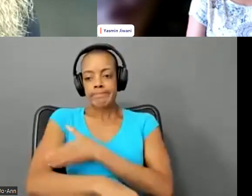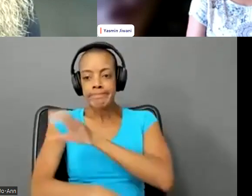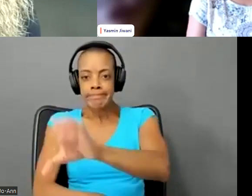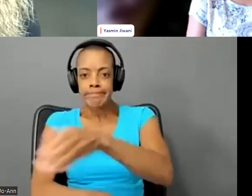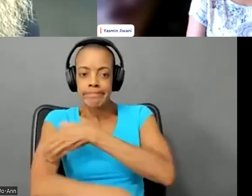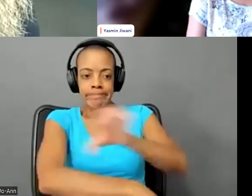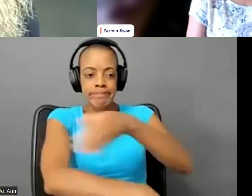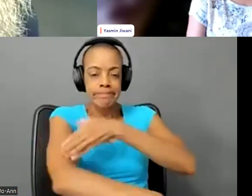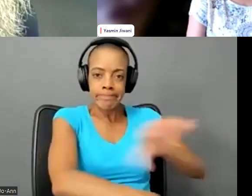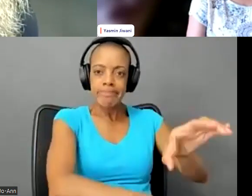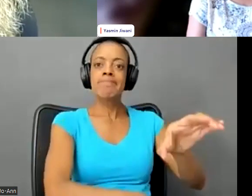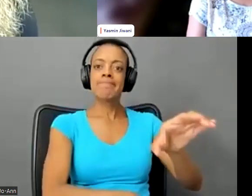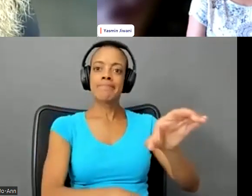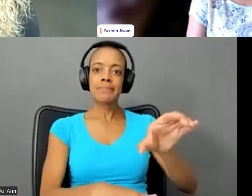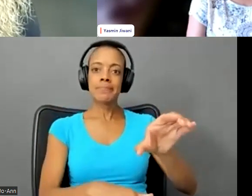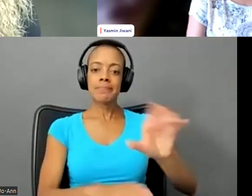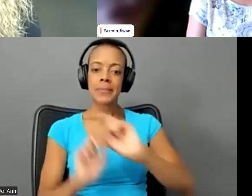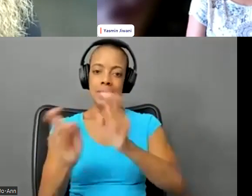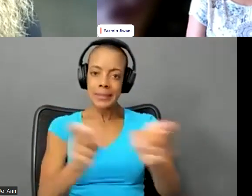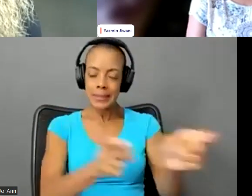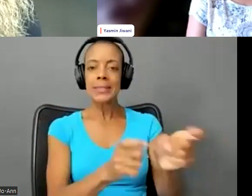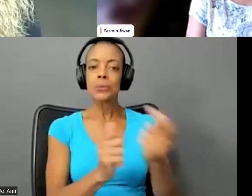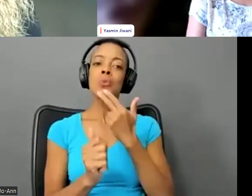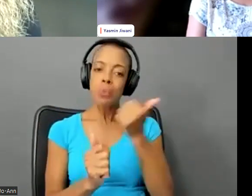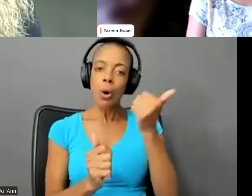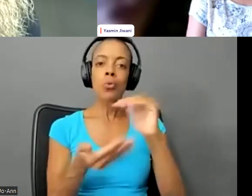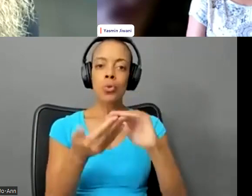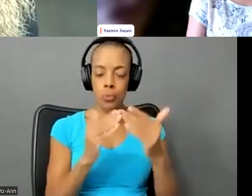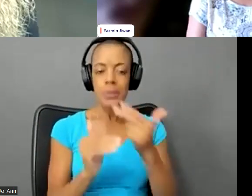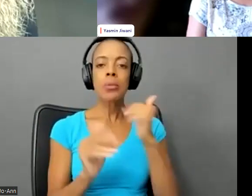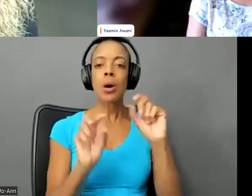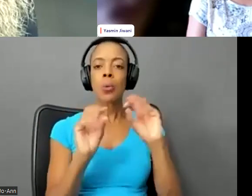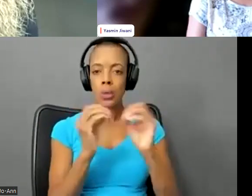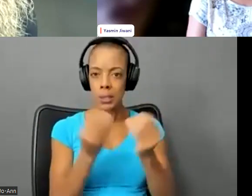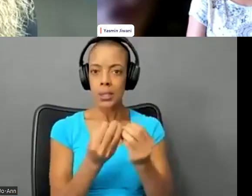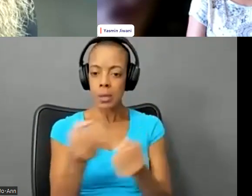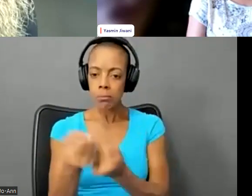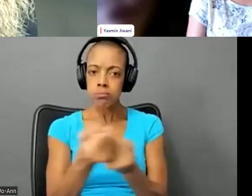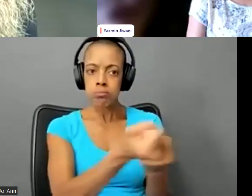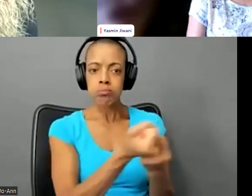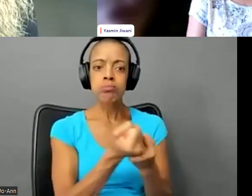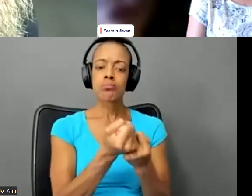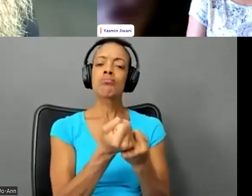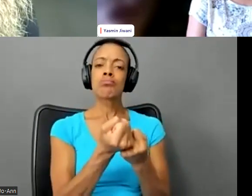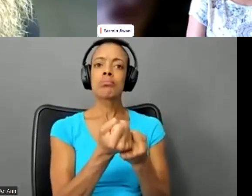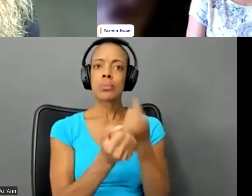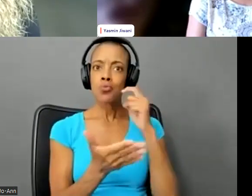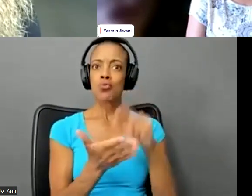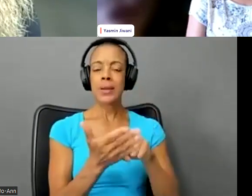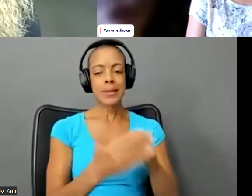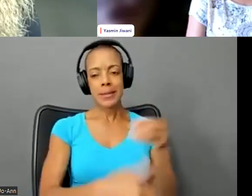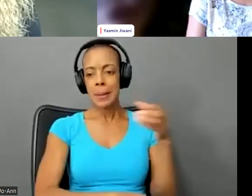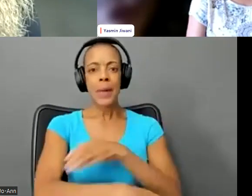from smaller communities or smaller organizations, and really recognize the power of that collective